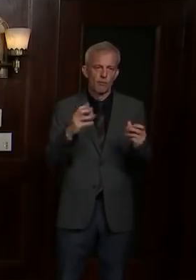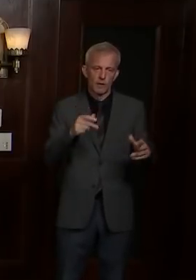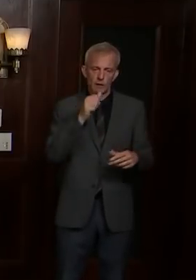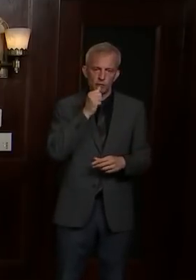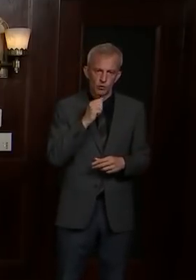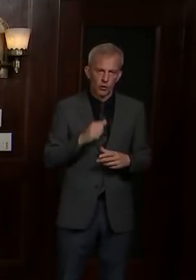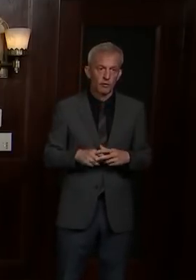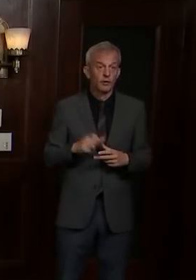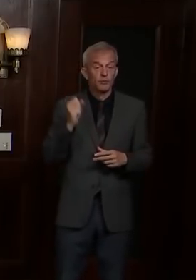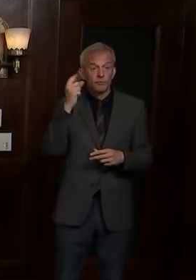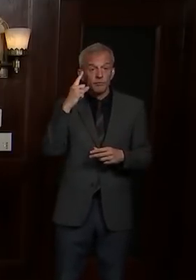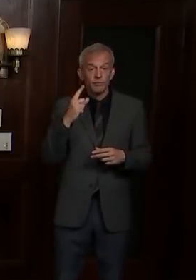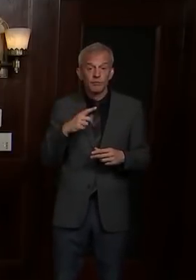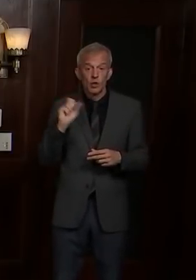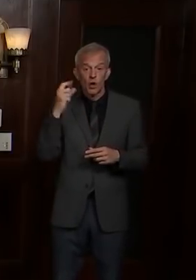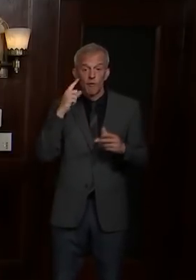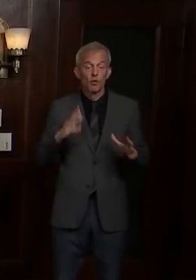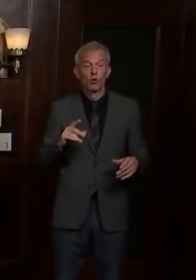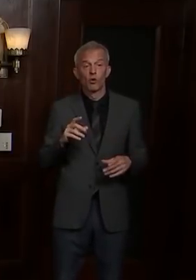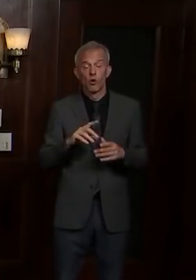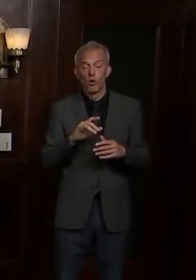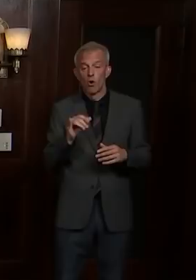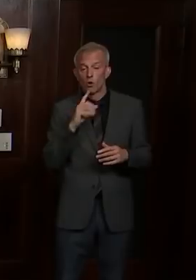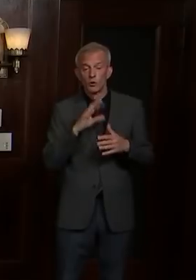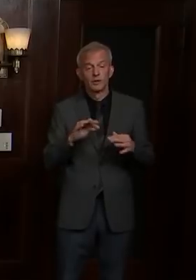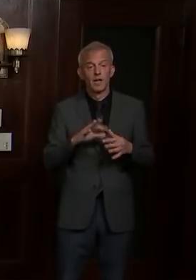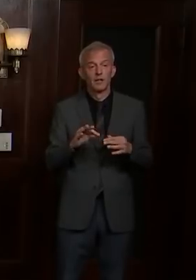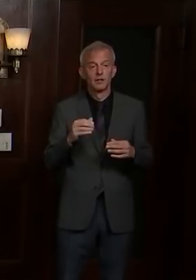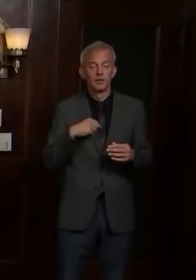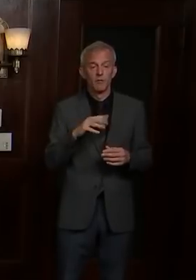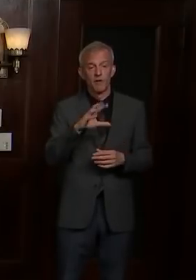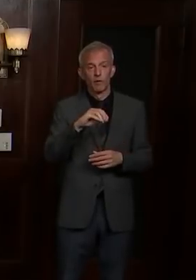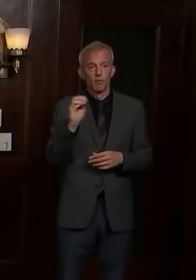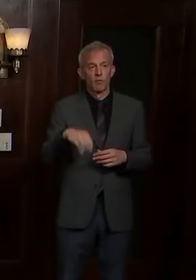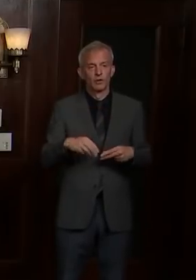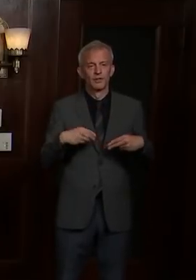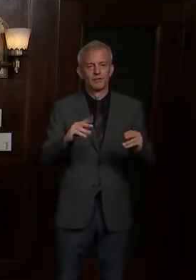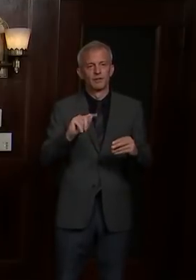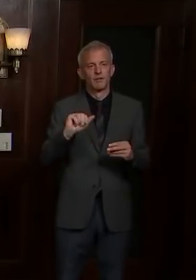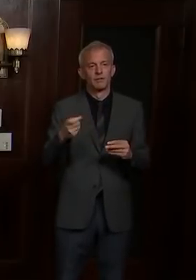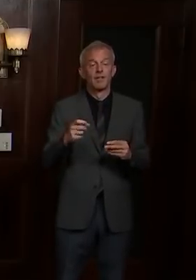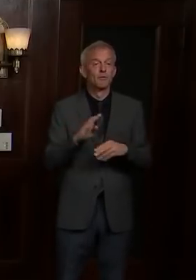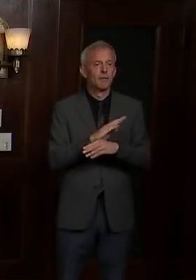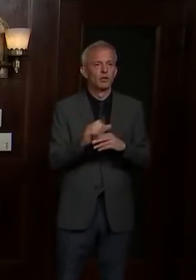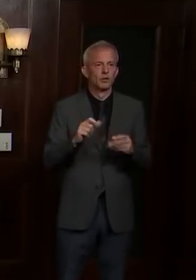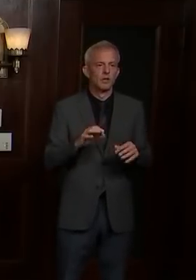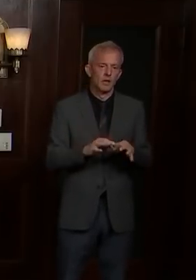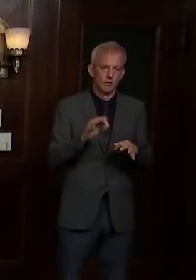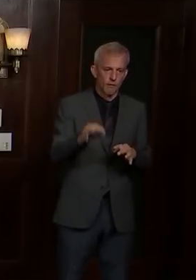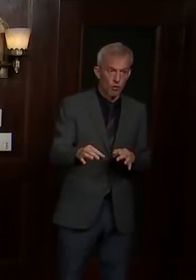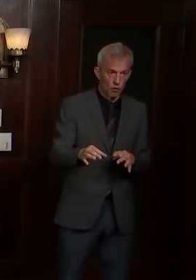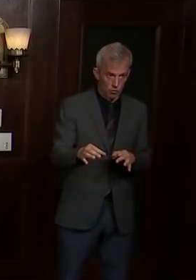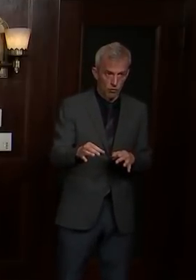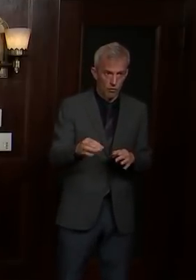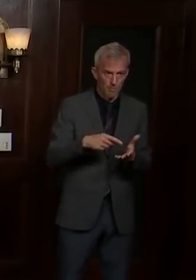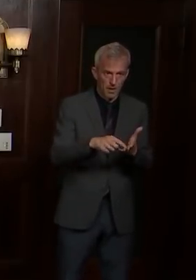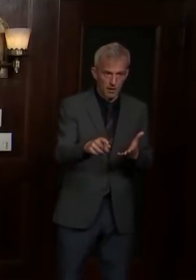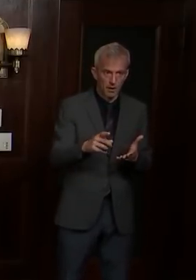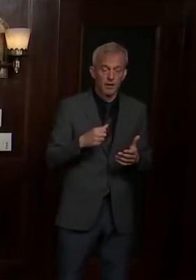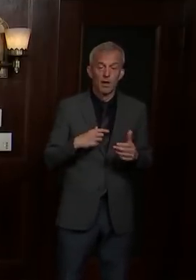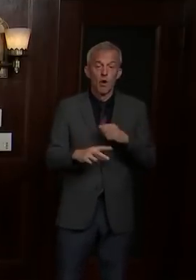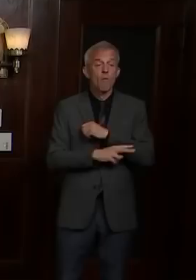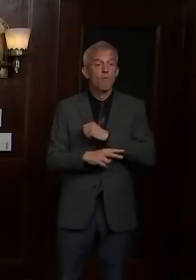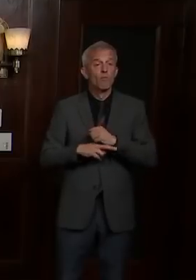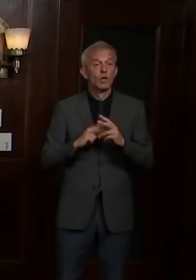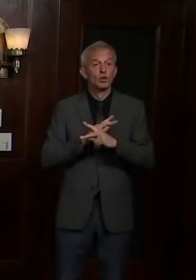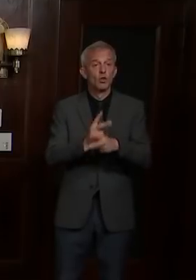to $50,000 in sales tax that they've been collecting for the state, and that these bridge loans will come with no interest or